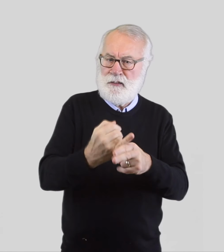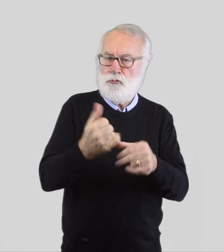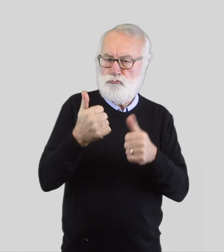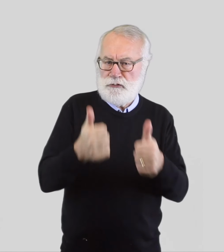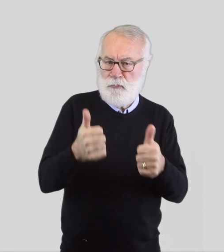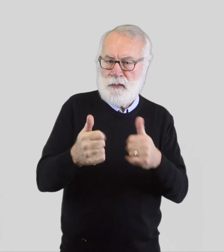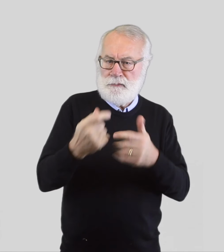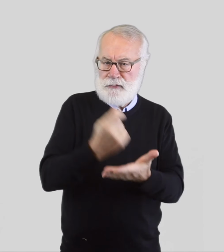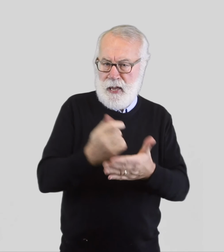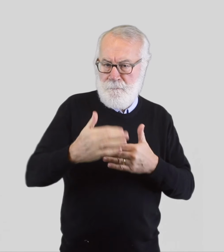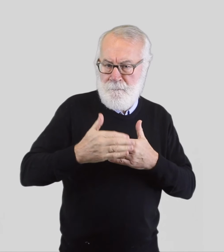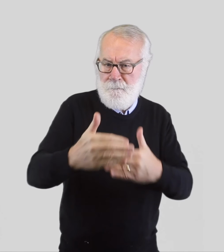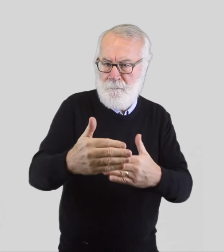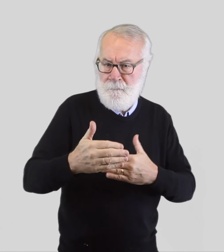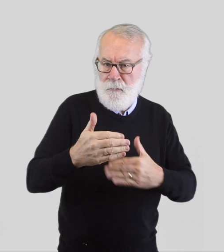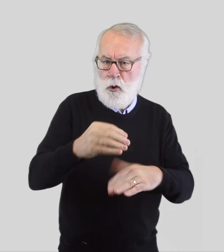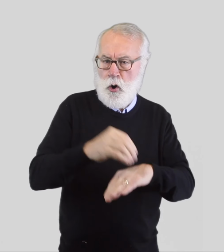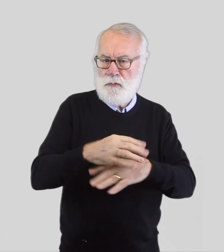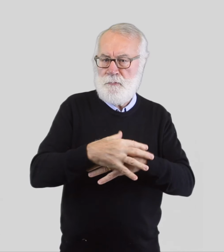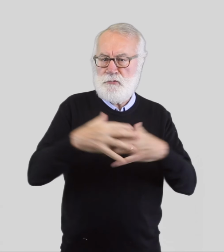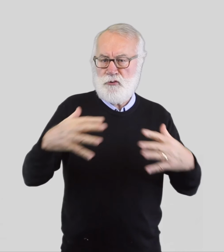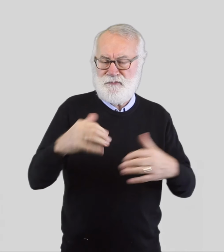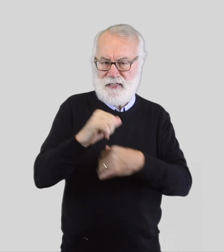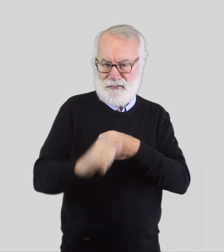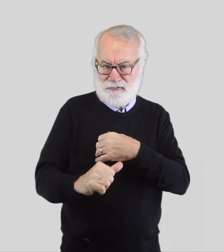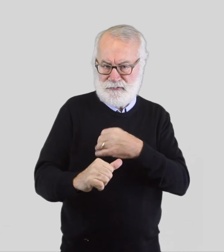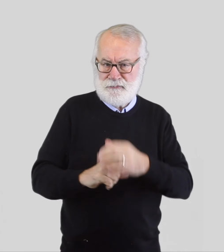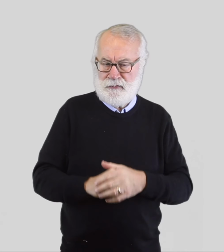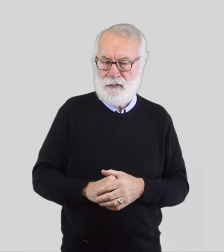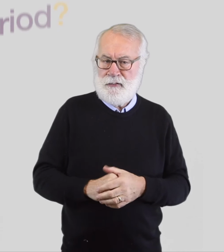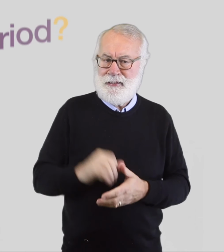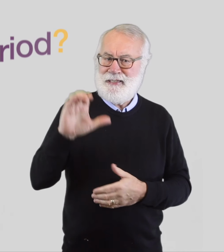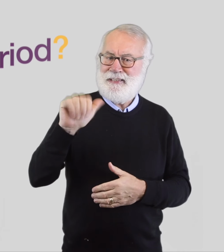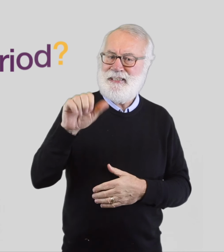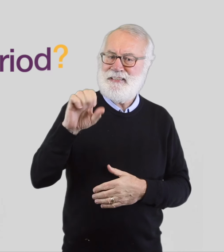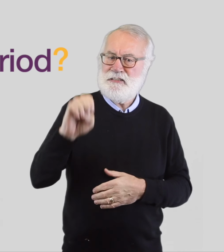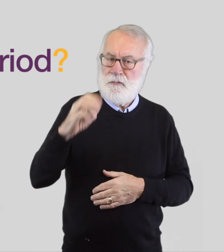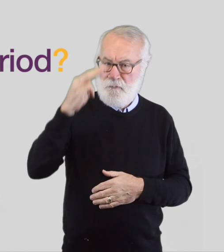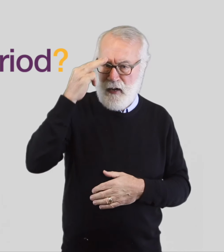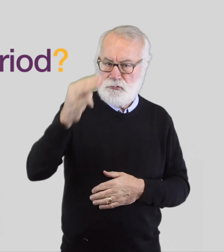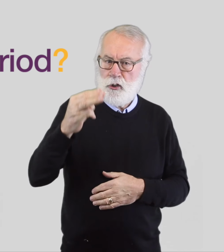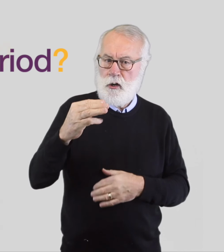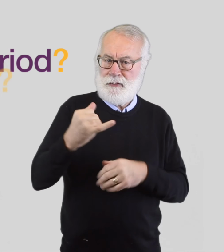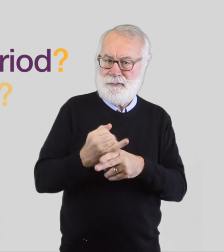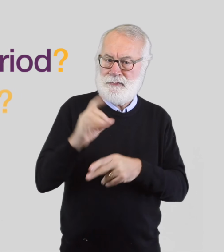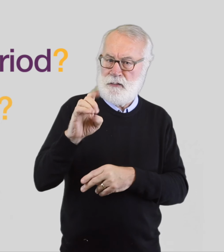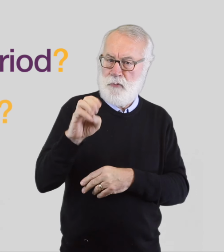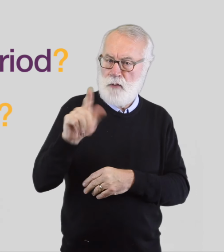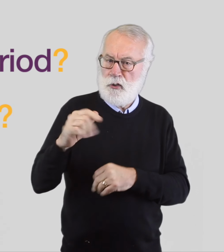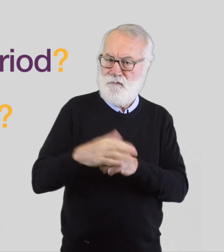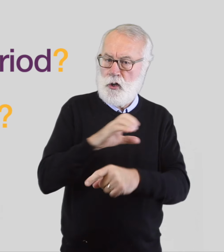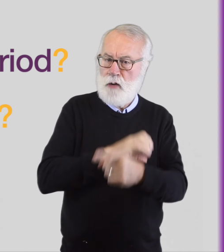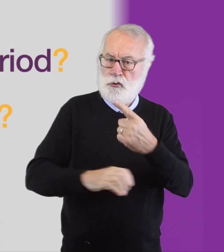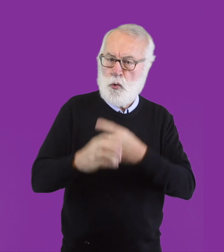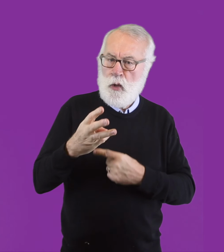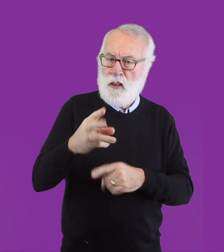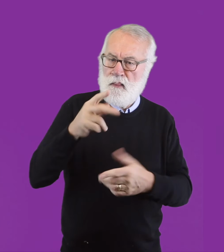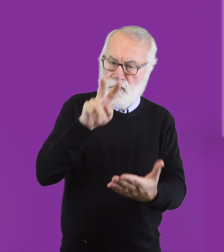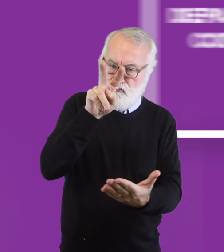activity safely, to an acceptable standard, repeatedly and in a reasonable time period on the majority of days.